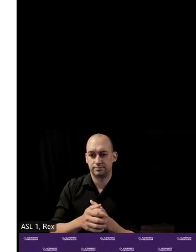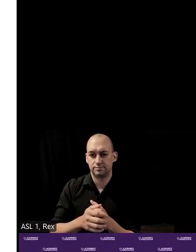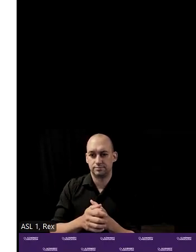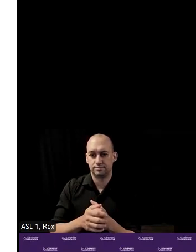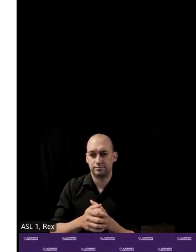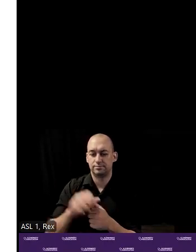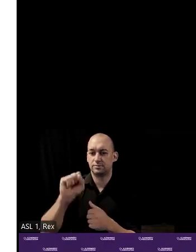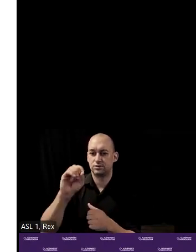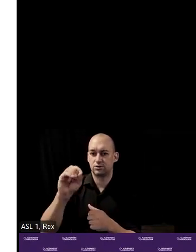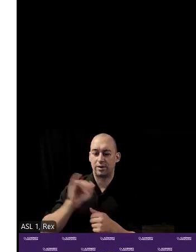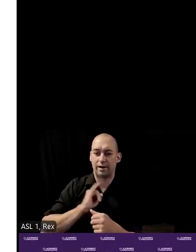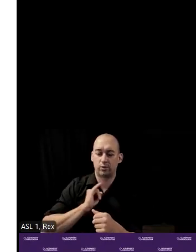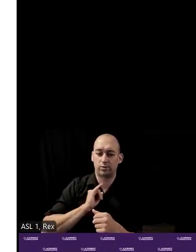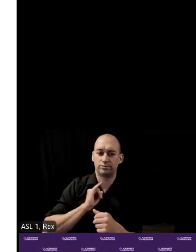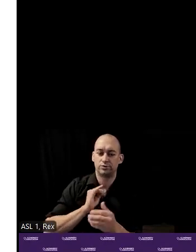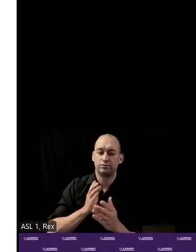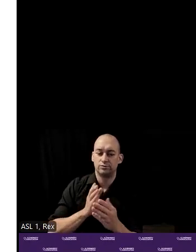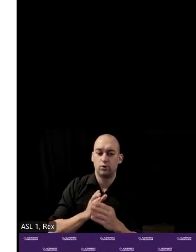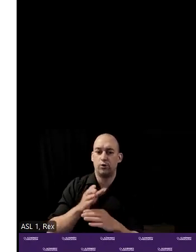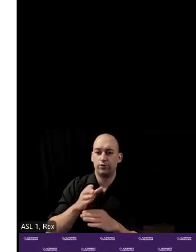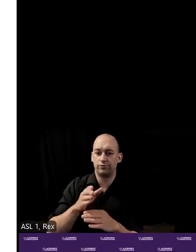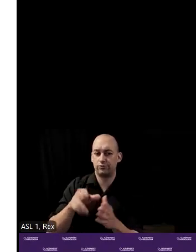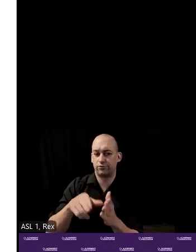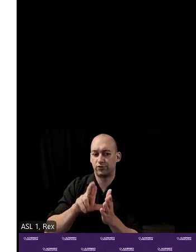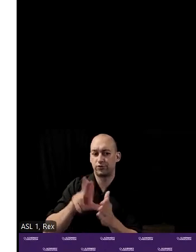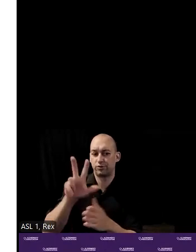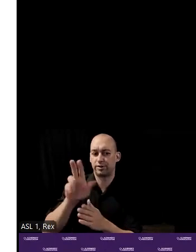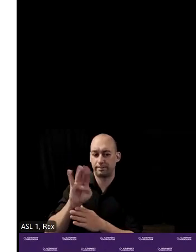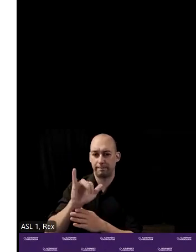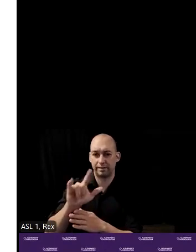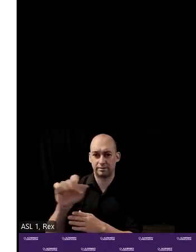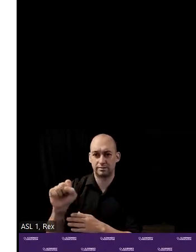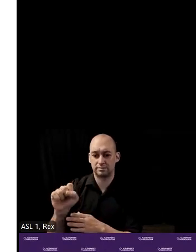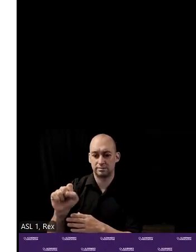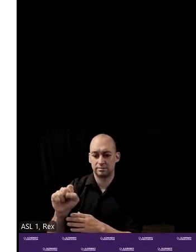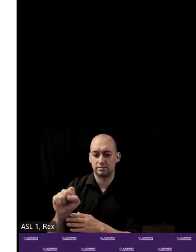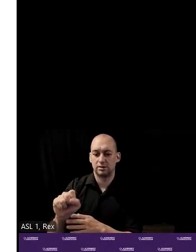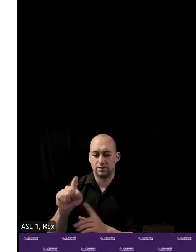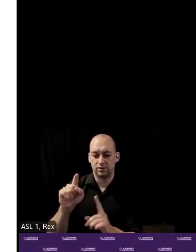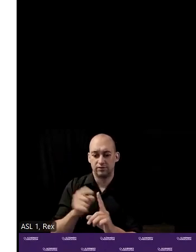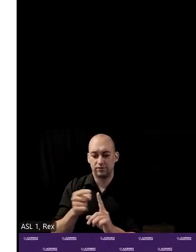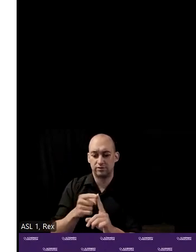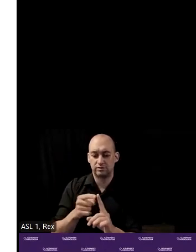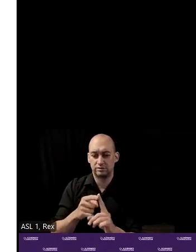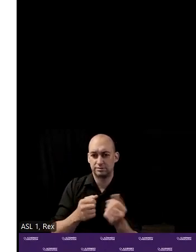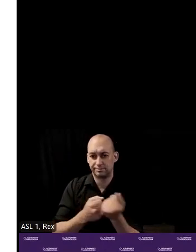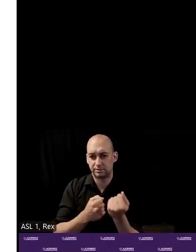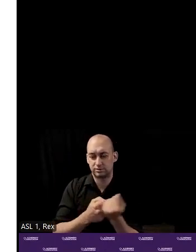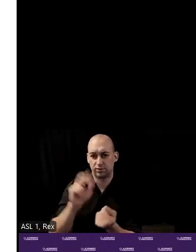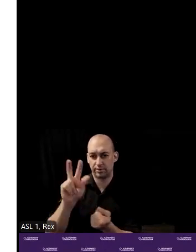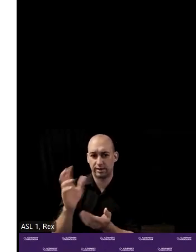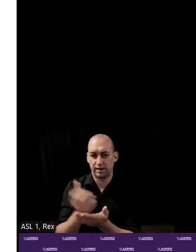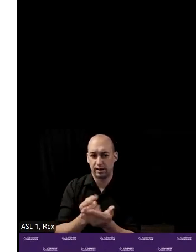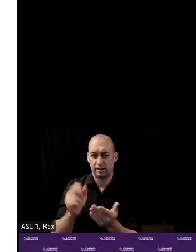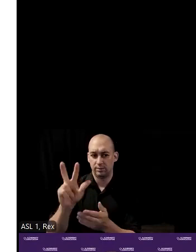So I will go over the 3 bills that we worked on the most here at the Alzheimer's Association. We sponsored 3 and got 3 signed